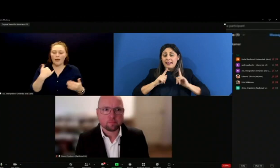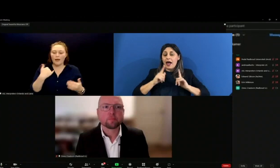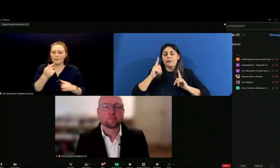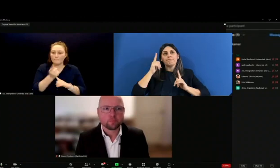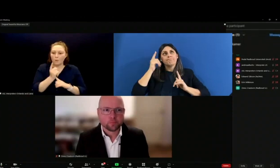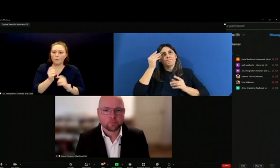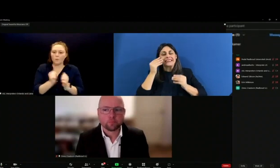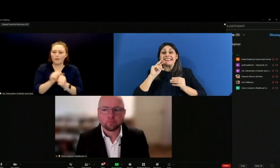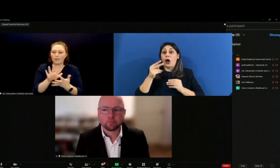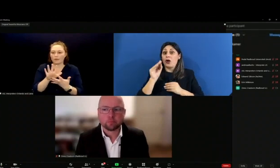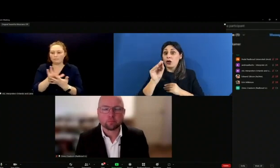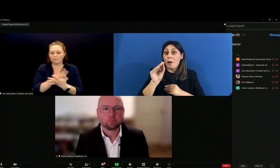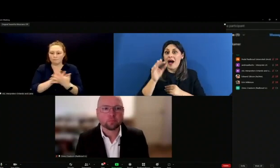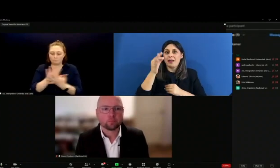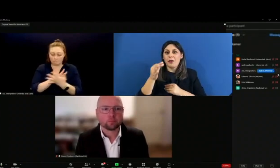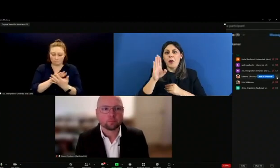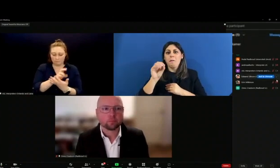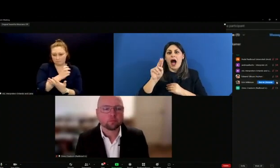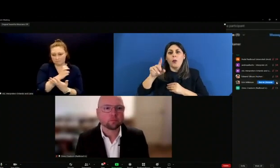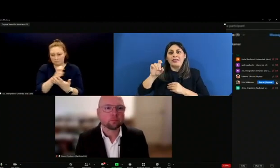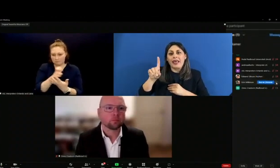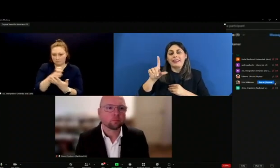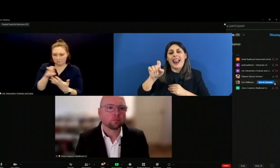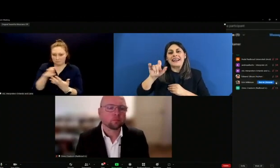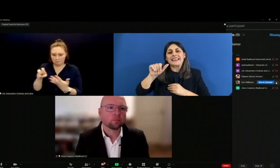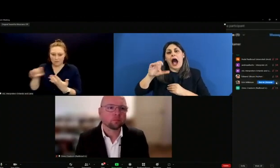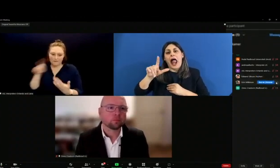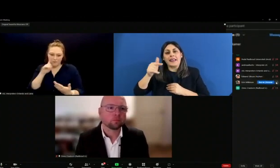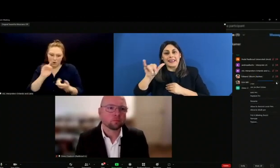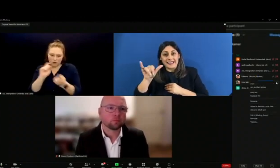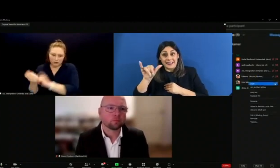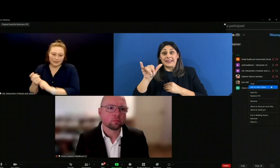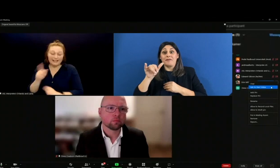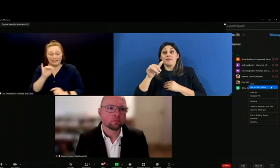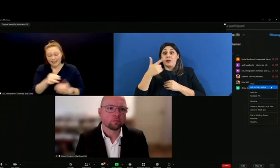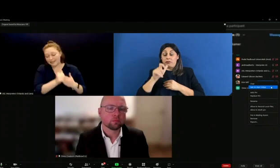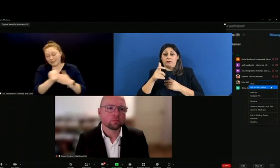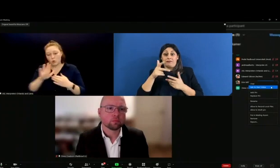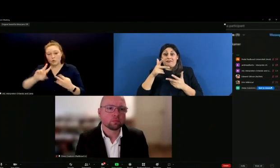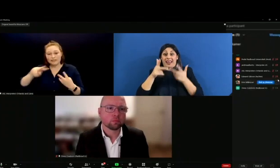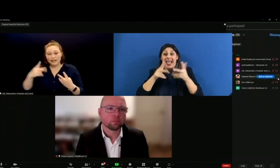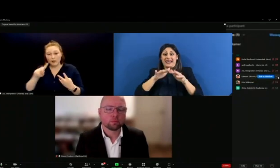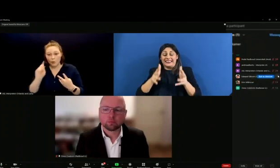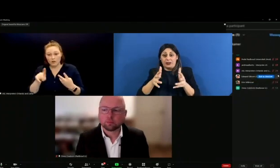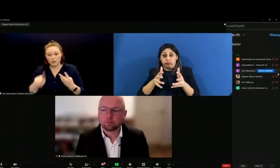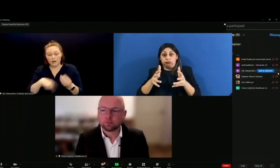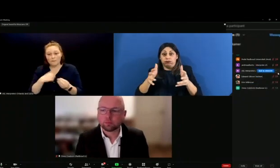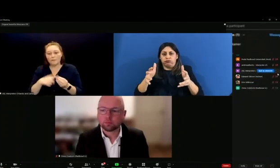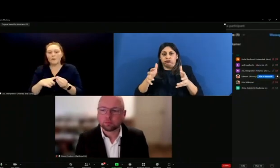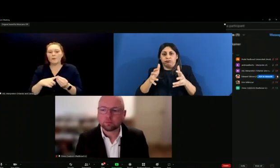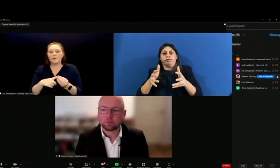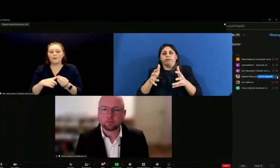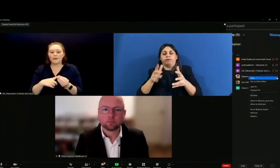that it could be adjusted. And this goes into your second question regarding the